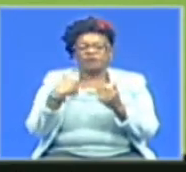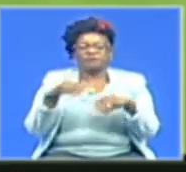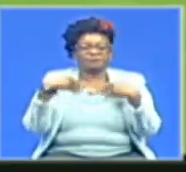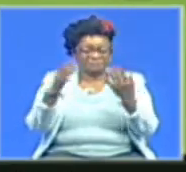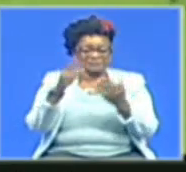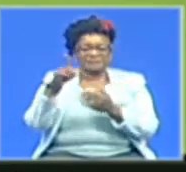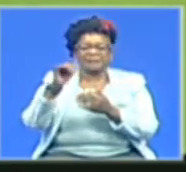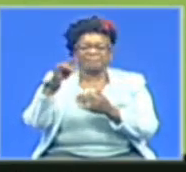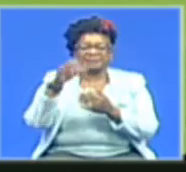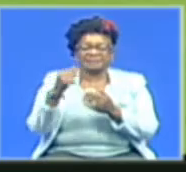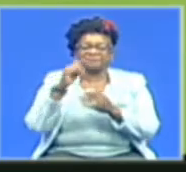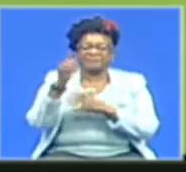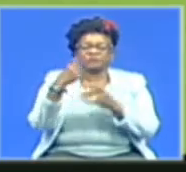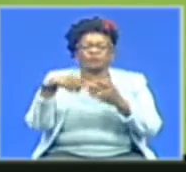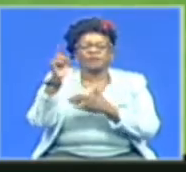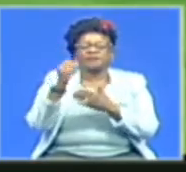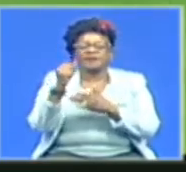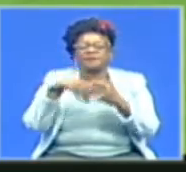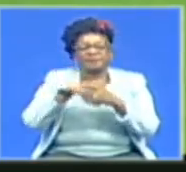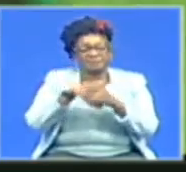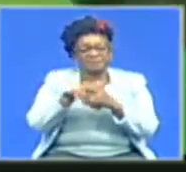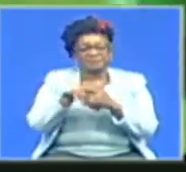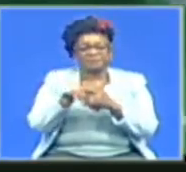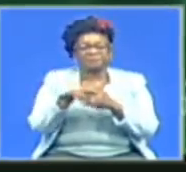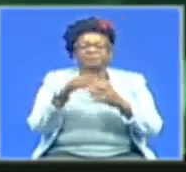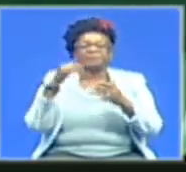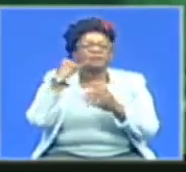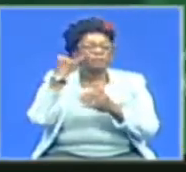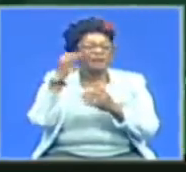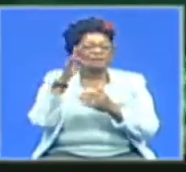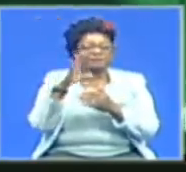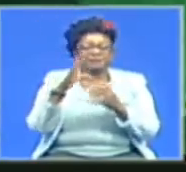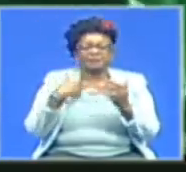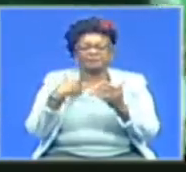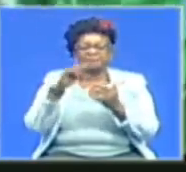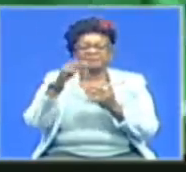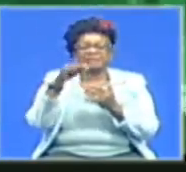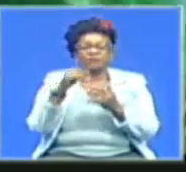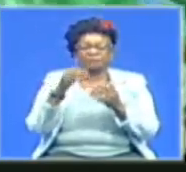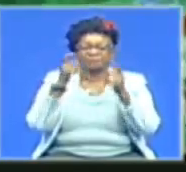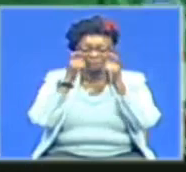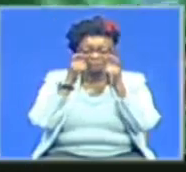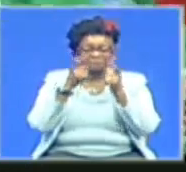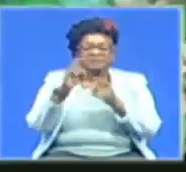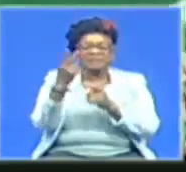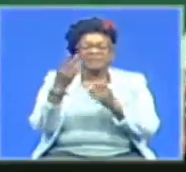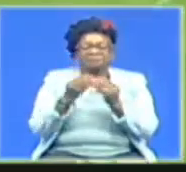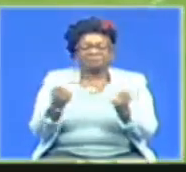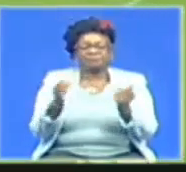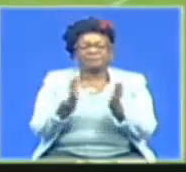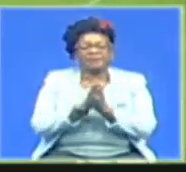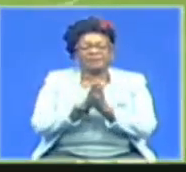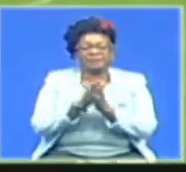Zapata his first win in 5 games. Bottom side Nakumatt FC handed Robert Matano's Tusker their second defeat in a row,